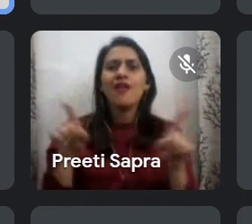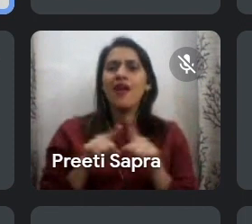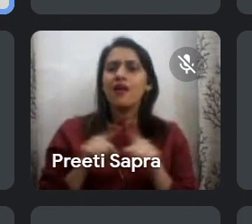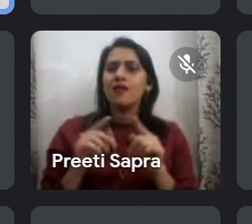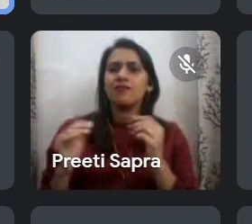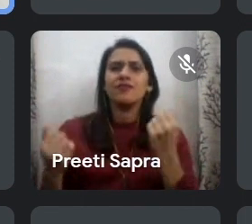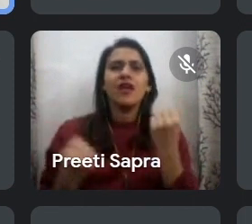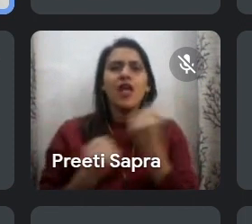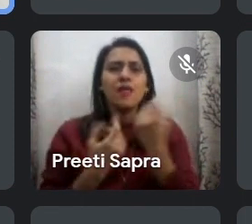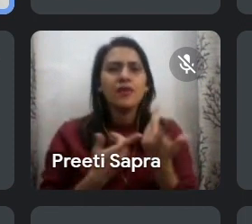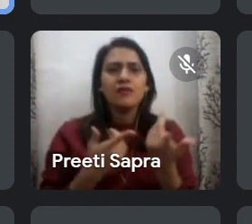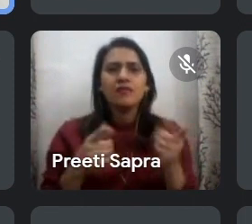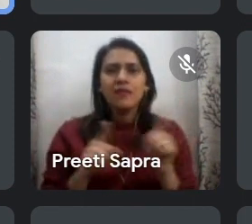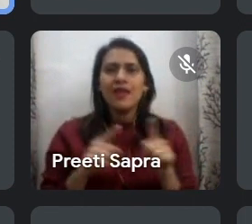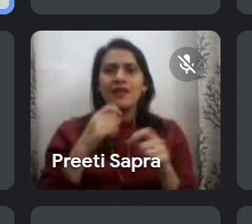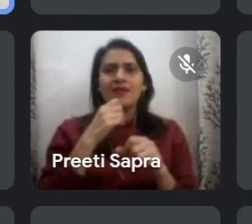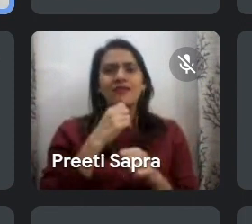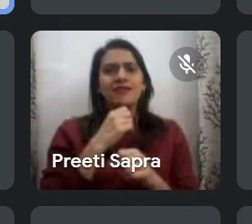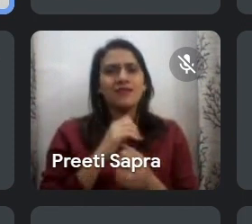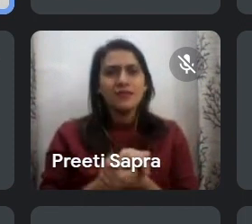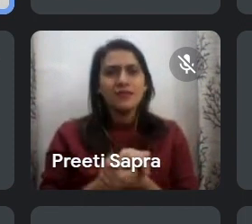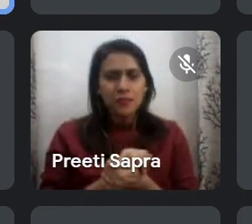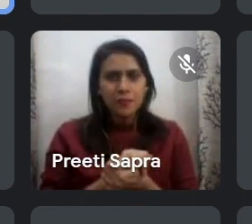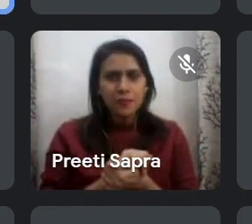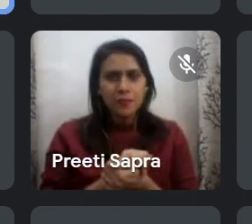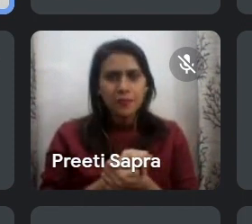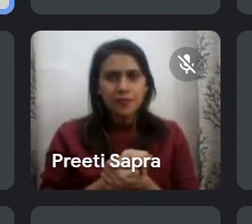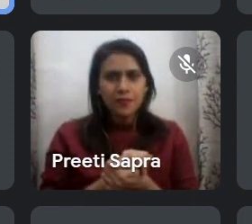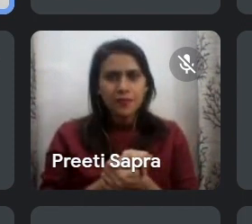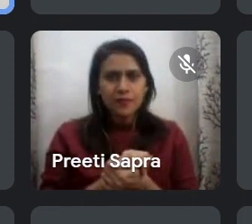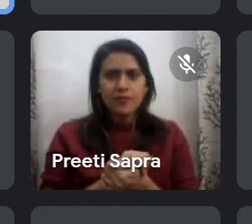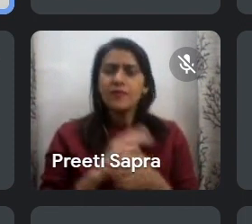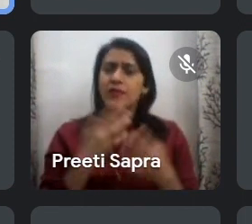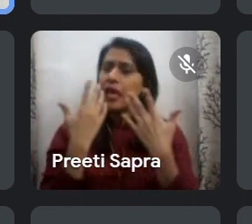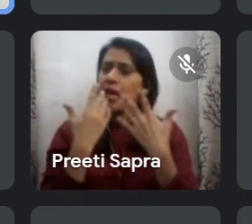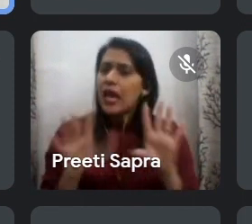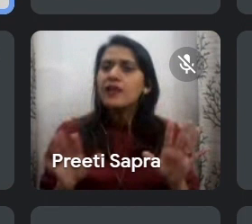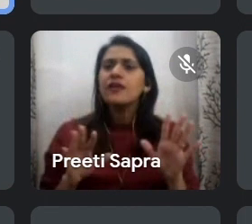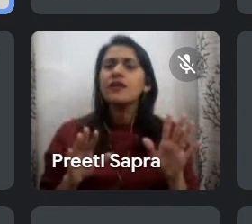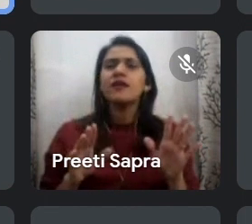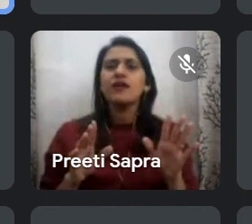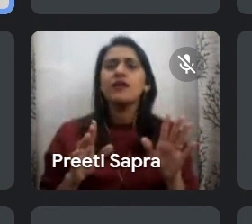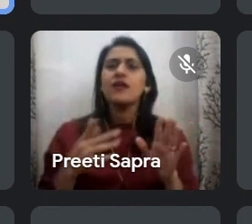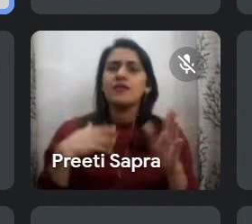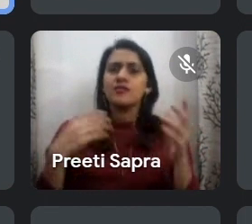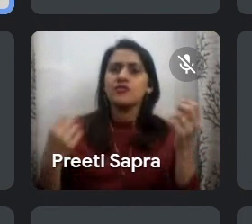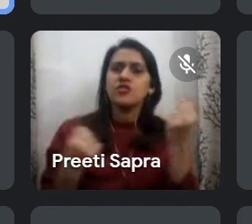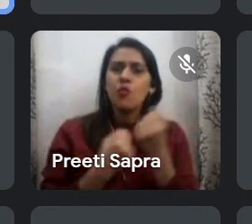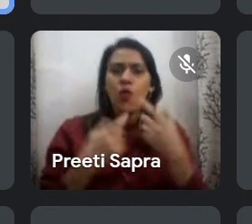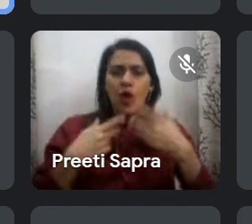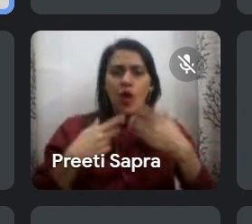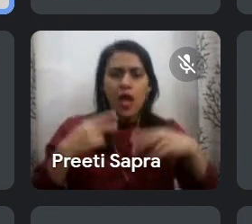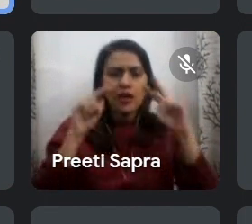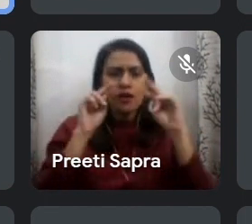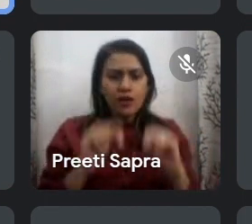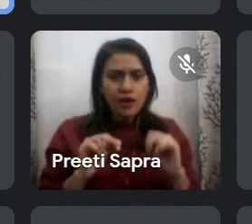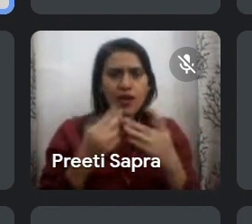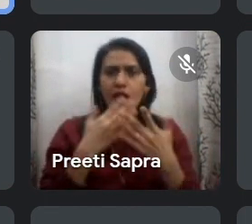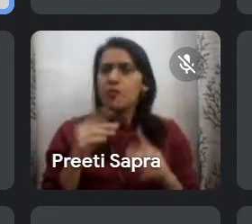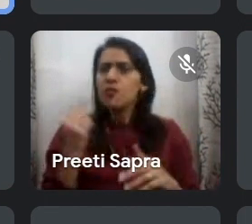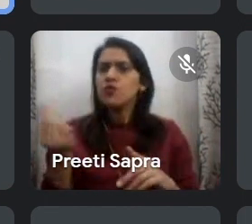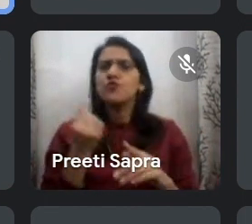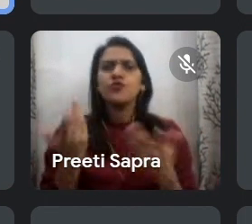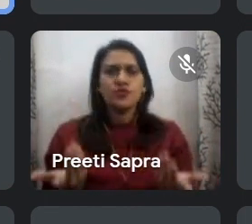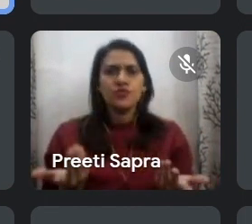No, I'm extending that as any means that help you attend to your needs. And if,